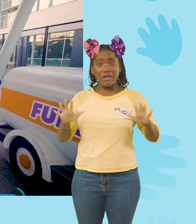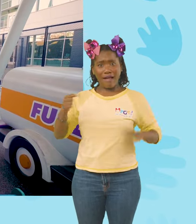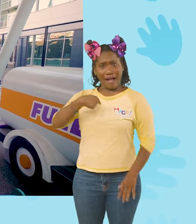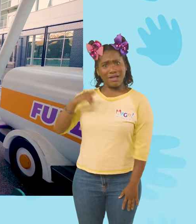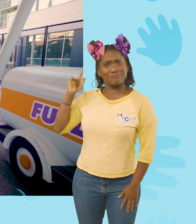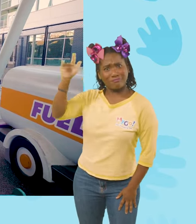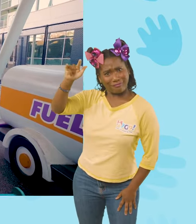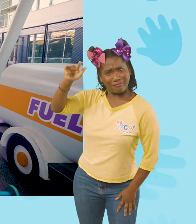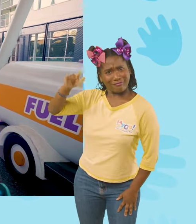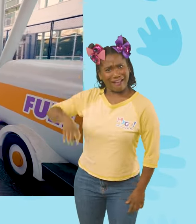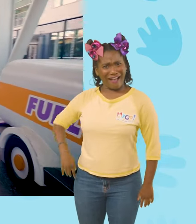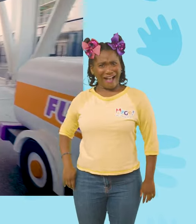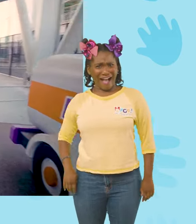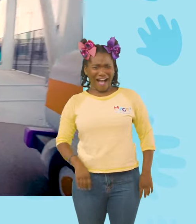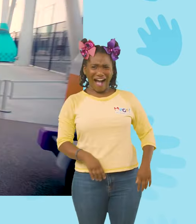I should fly the airplane.